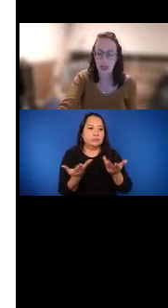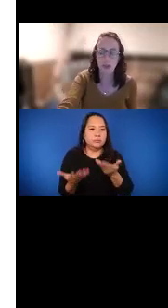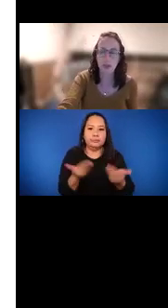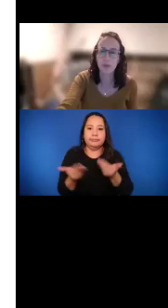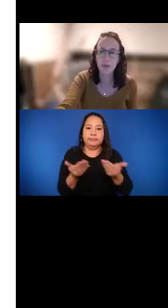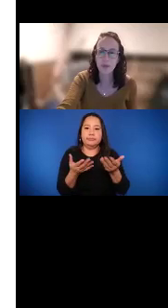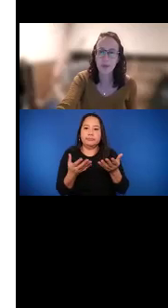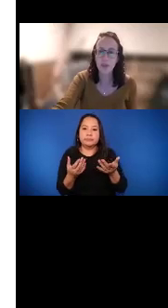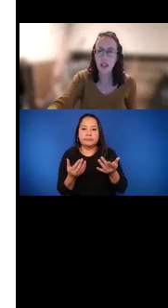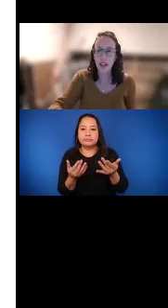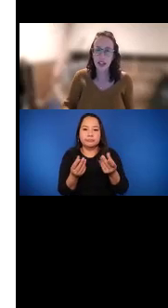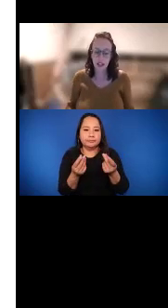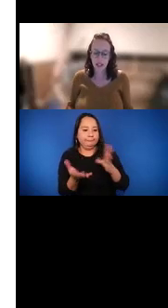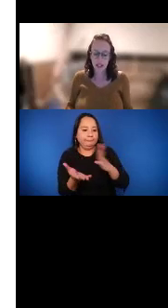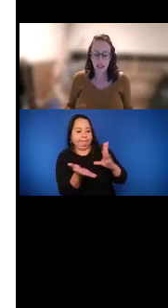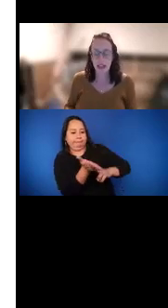doing so.